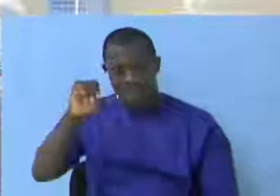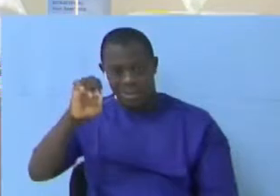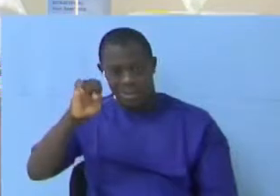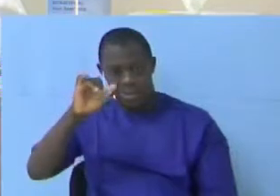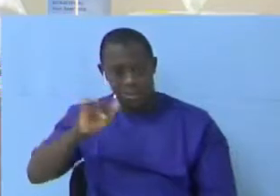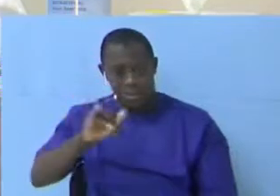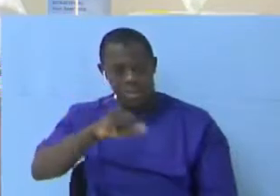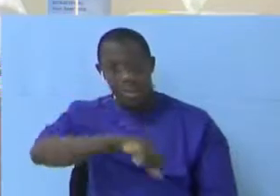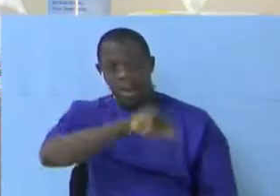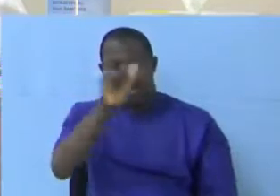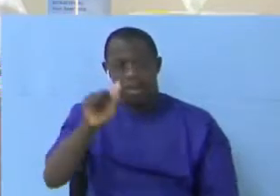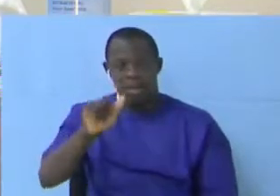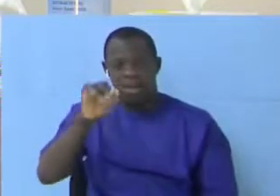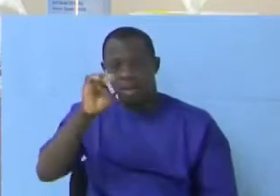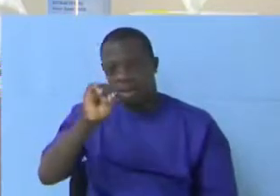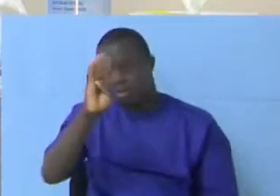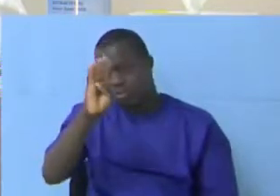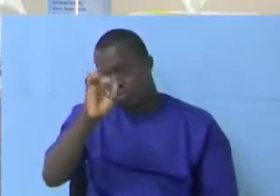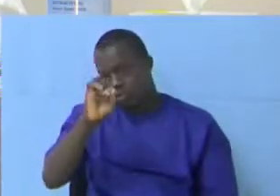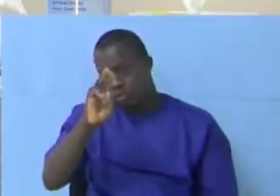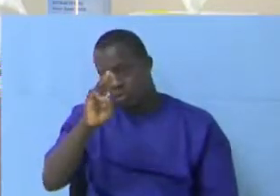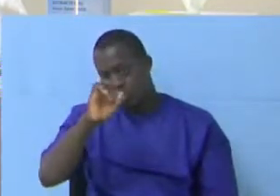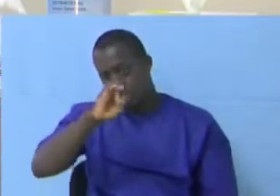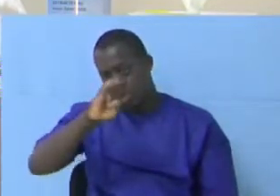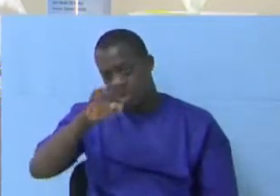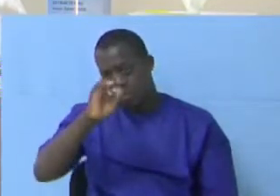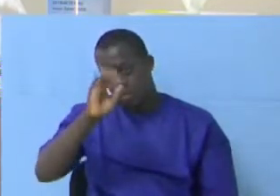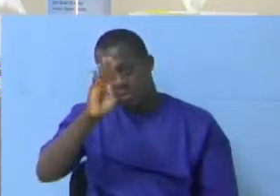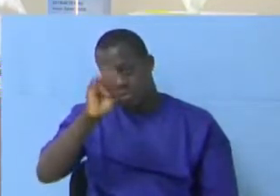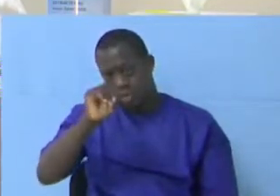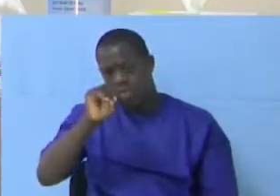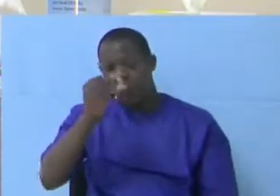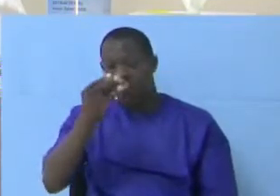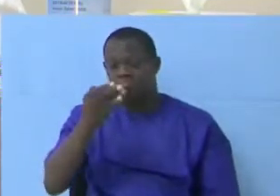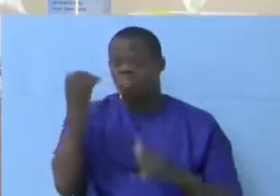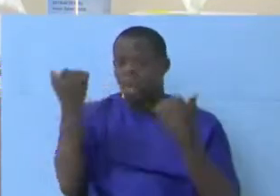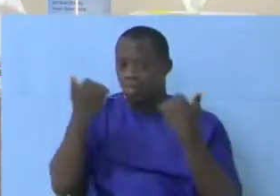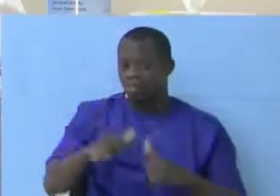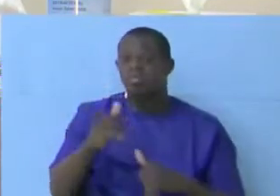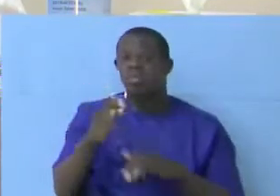Yes. Tell us about it very briefly.